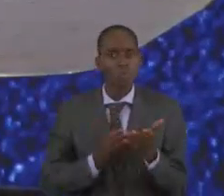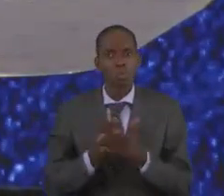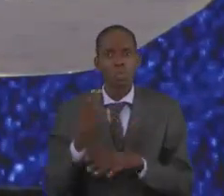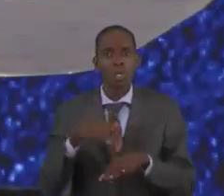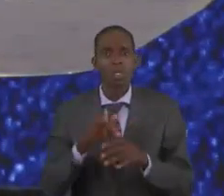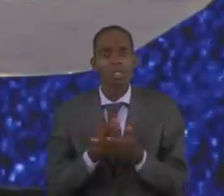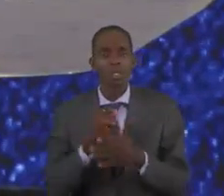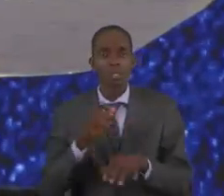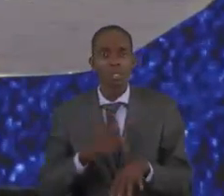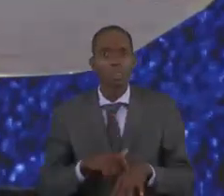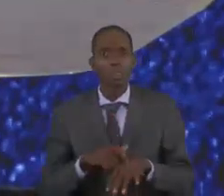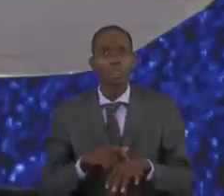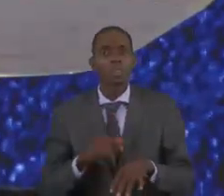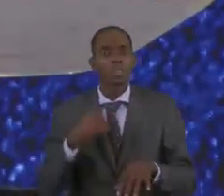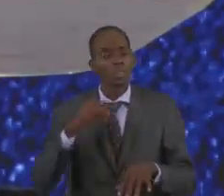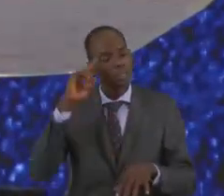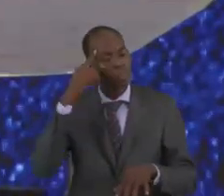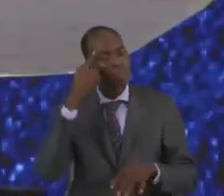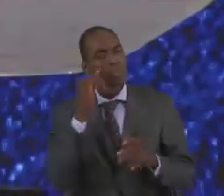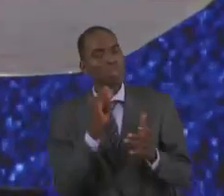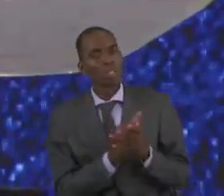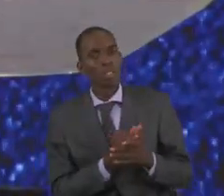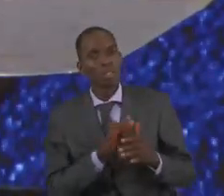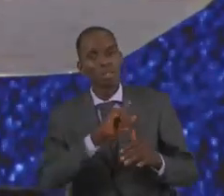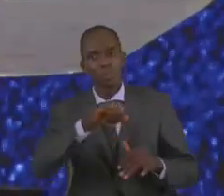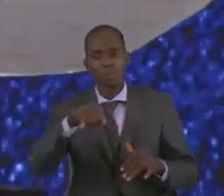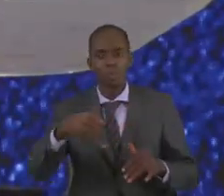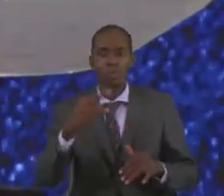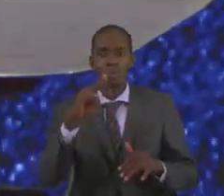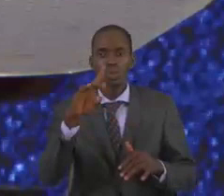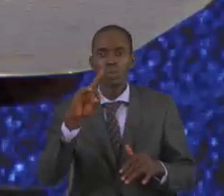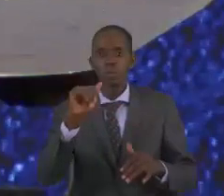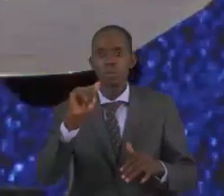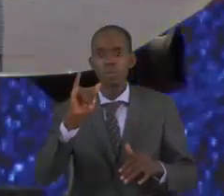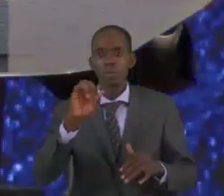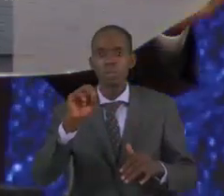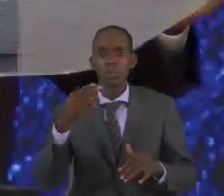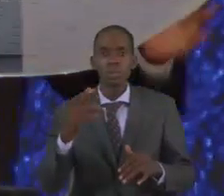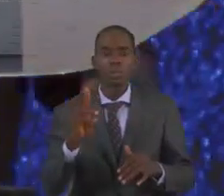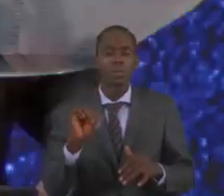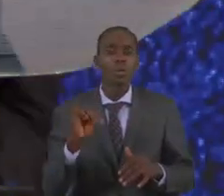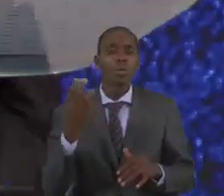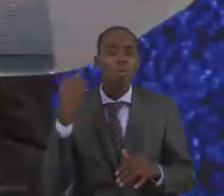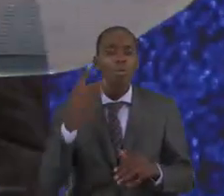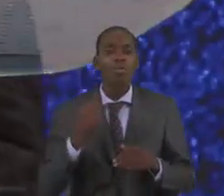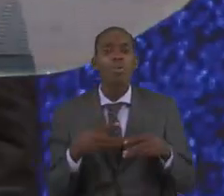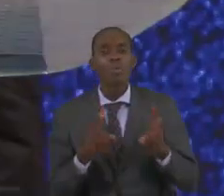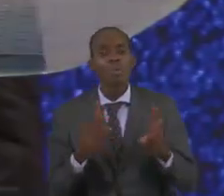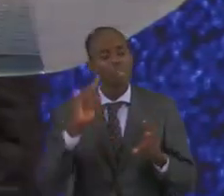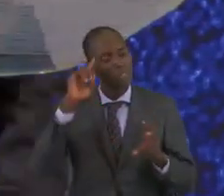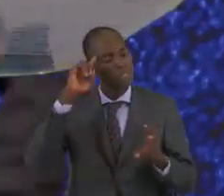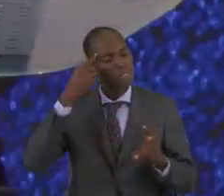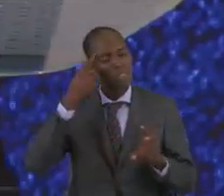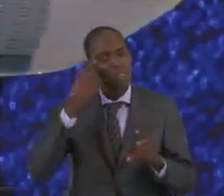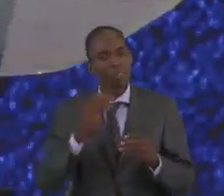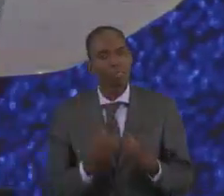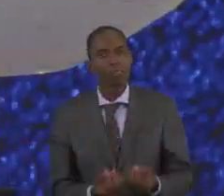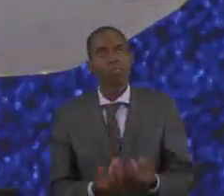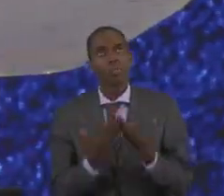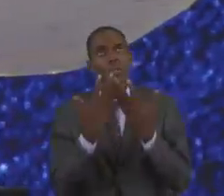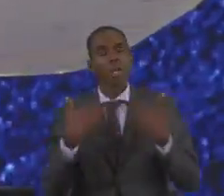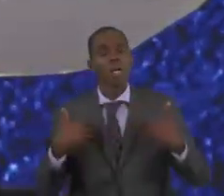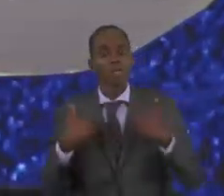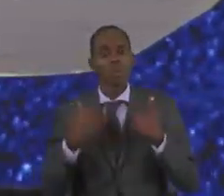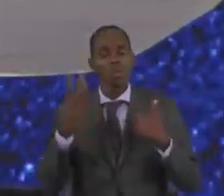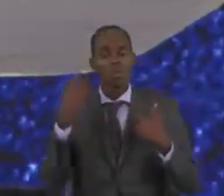thought Judaism was the way. He thought sacrificing animal was the way. He thought the